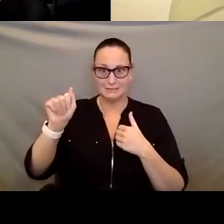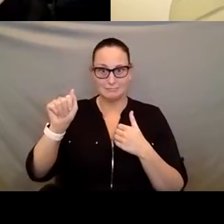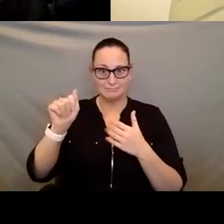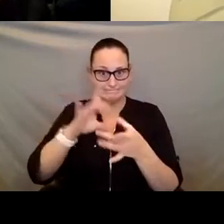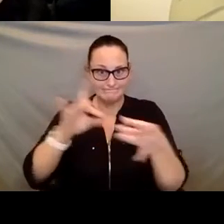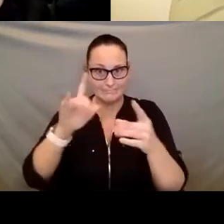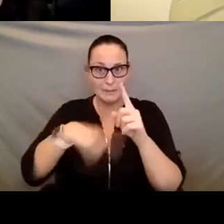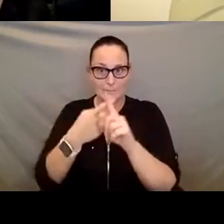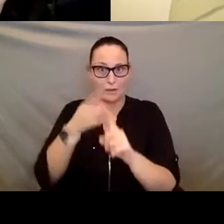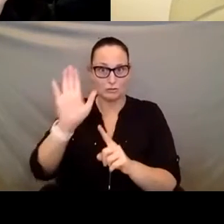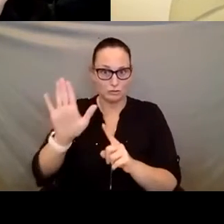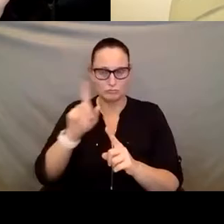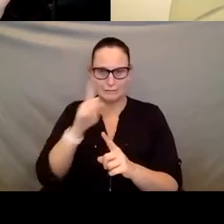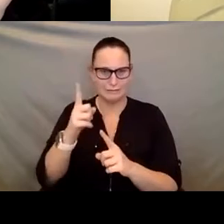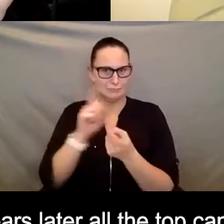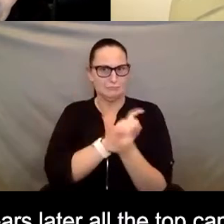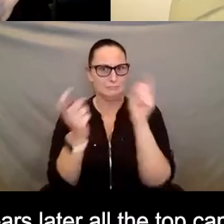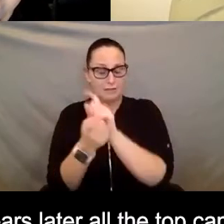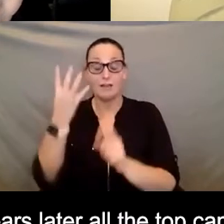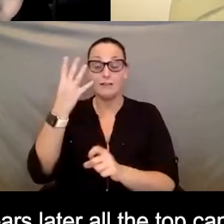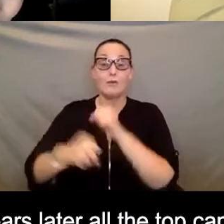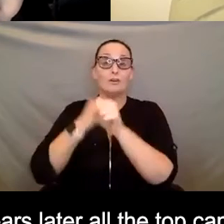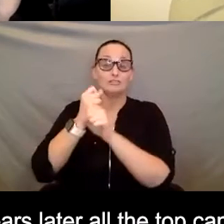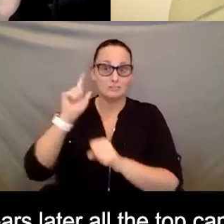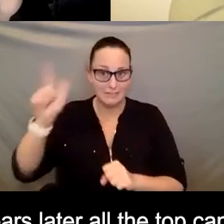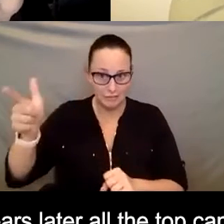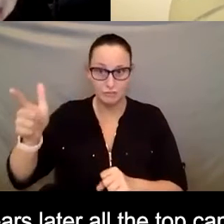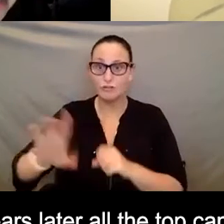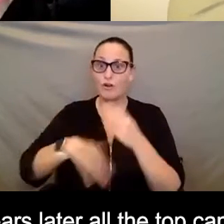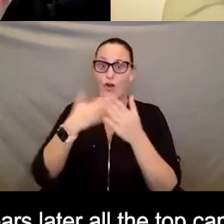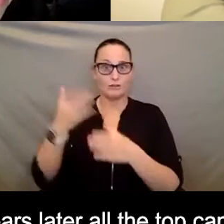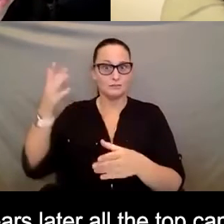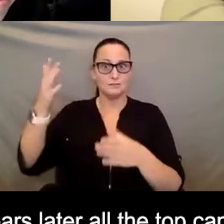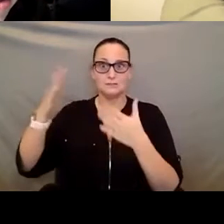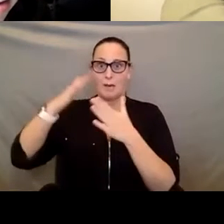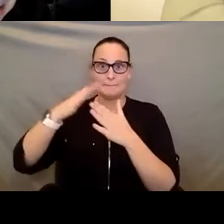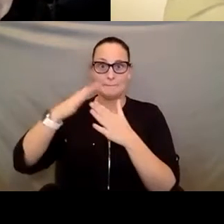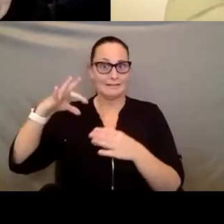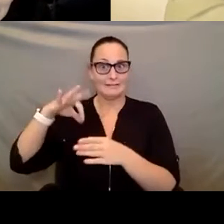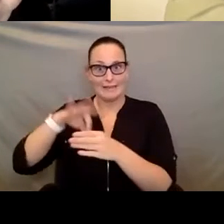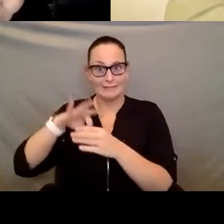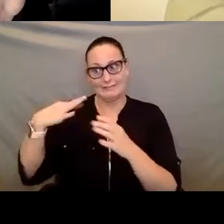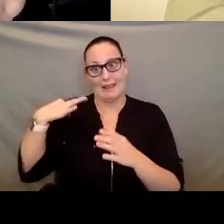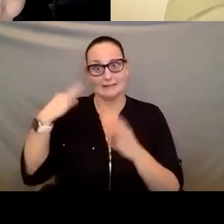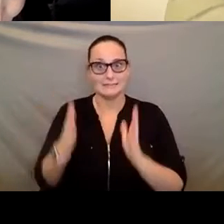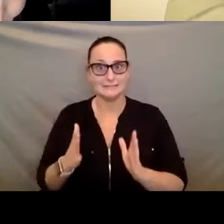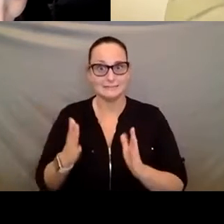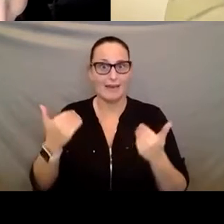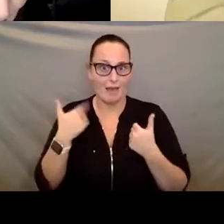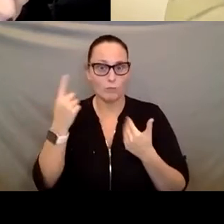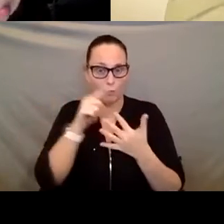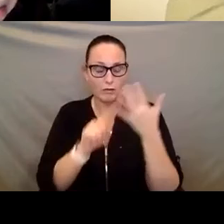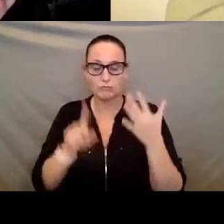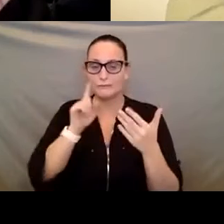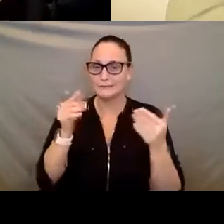platform. That was revolutionary. And then 4 years later, all of the top candidates had one. And so, moving that